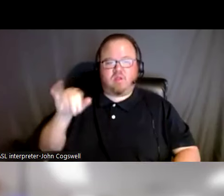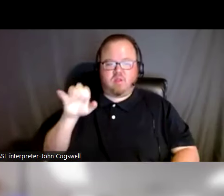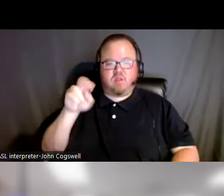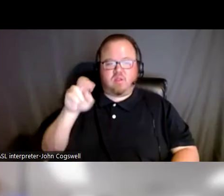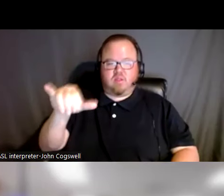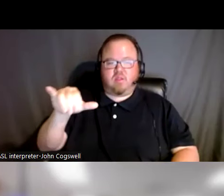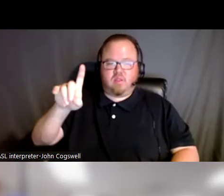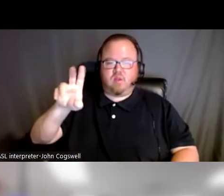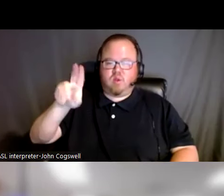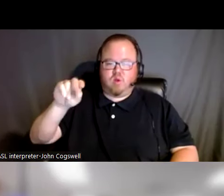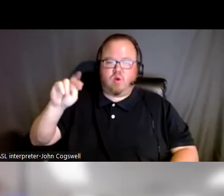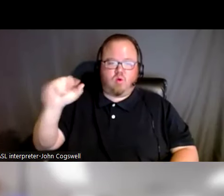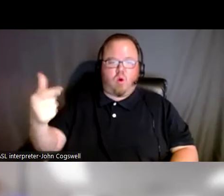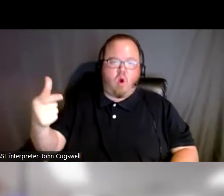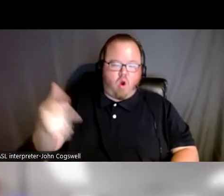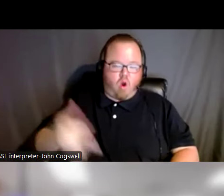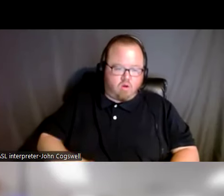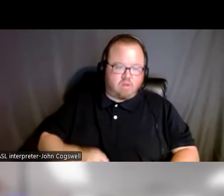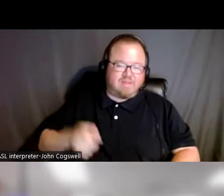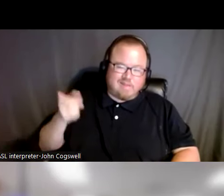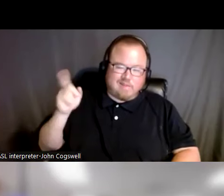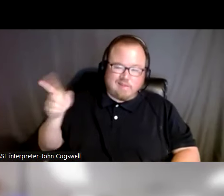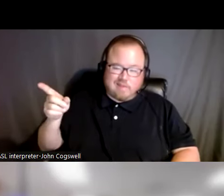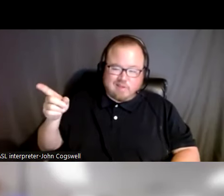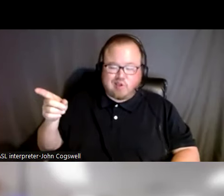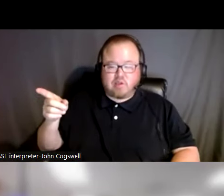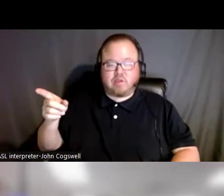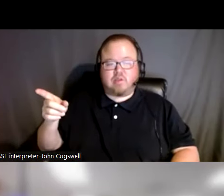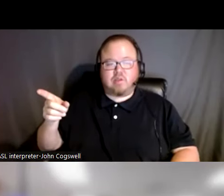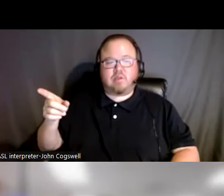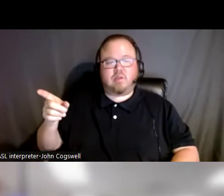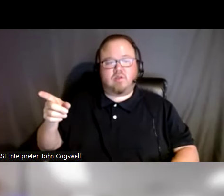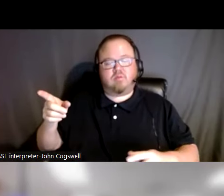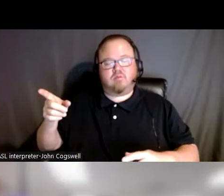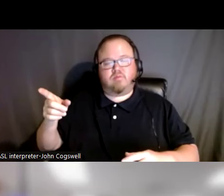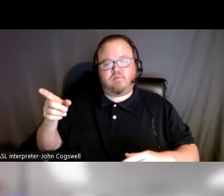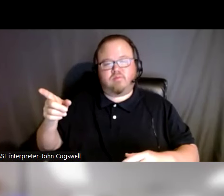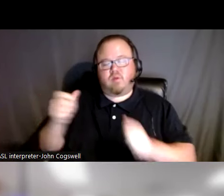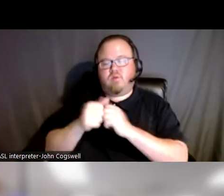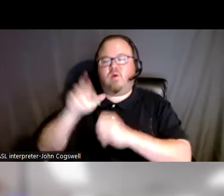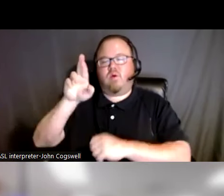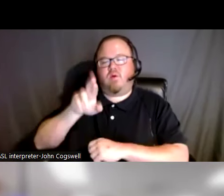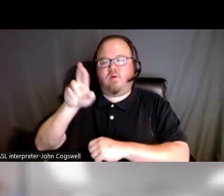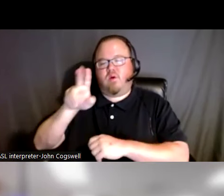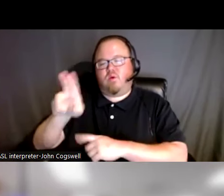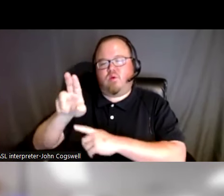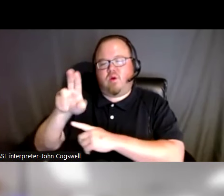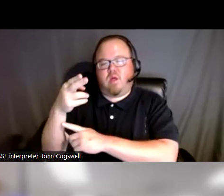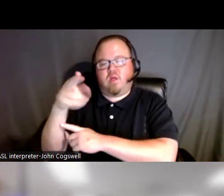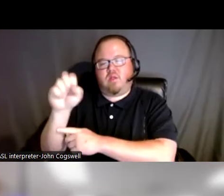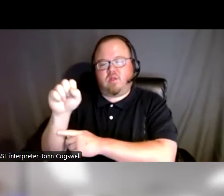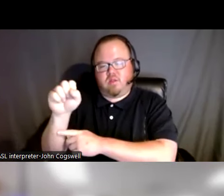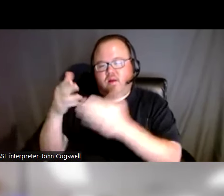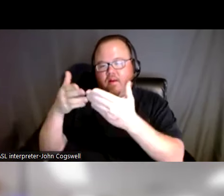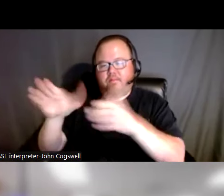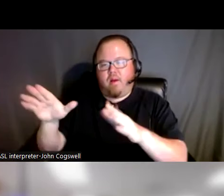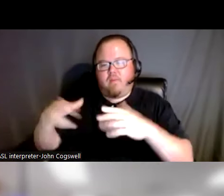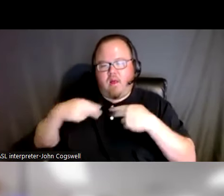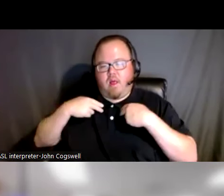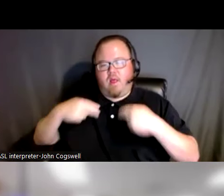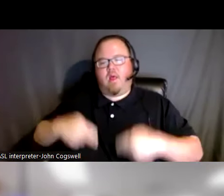Duong. And she is with our Riverside University Health System Public Health